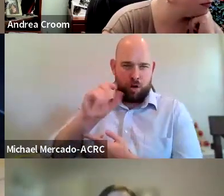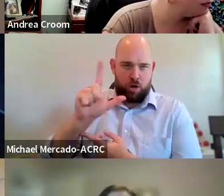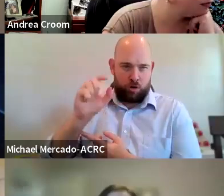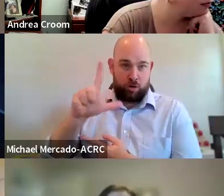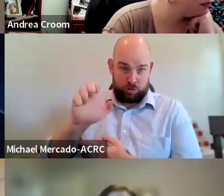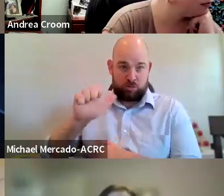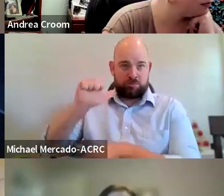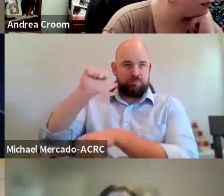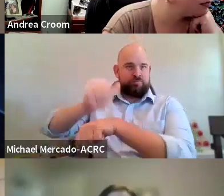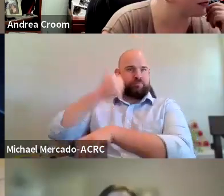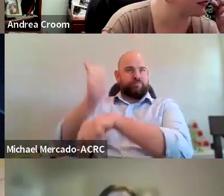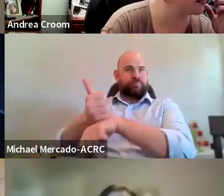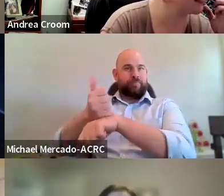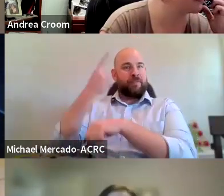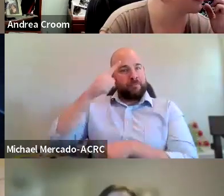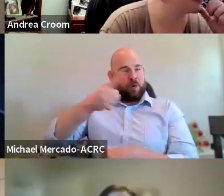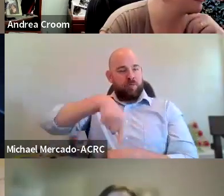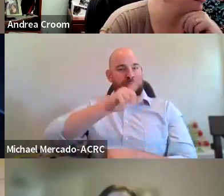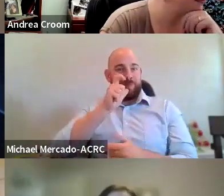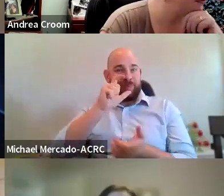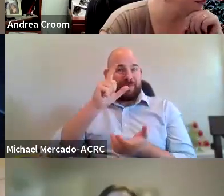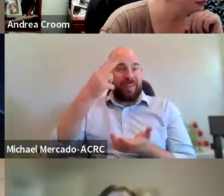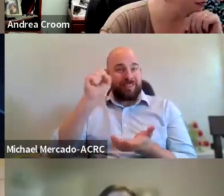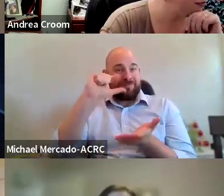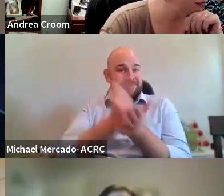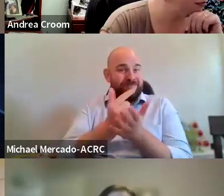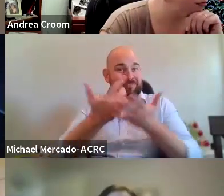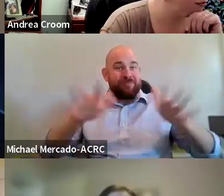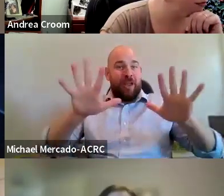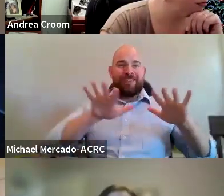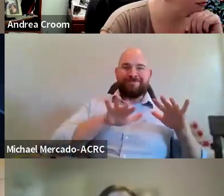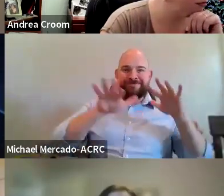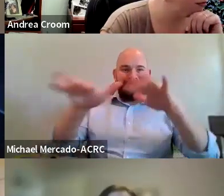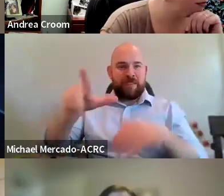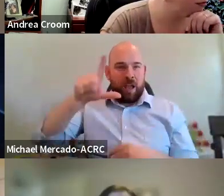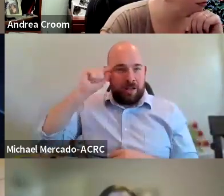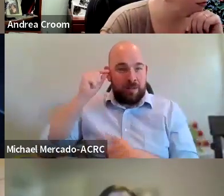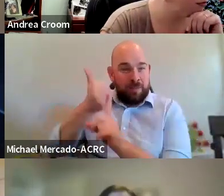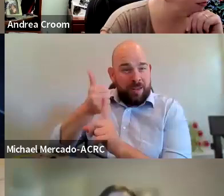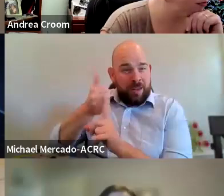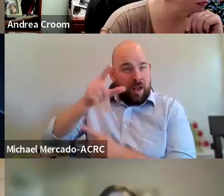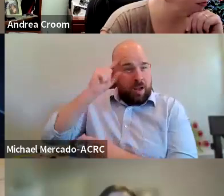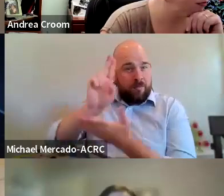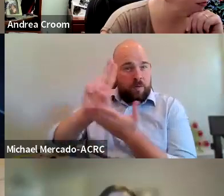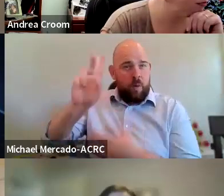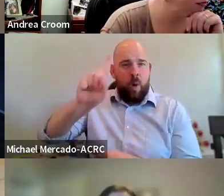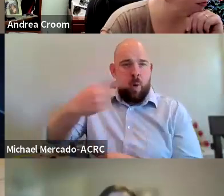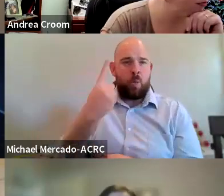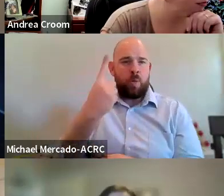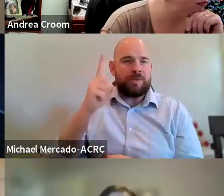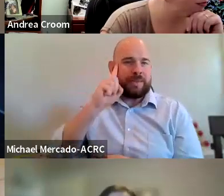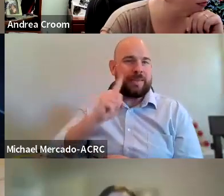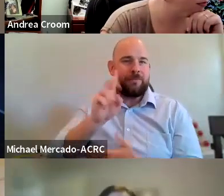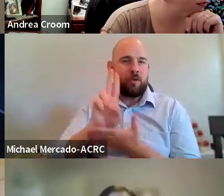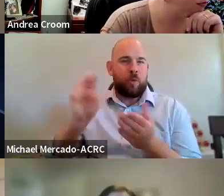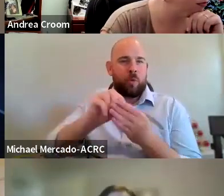1864, Gallaudet University was founded. For those that graduated high school, there was now an option to attend